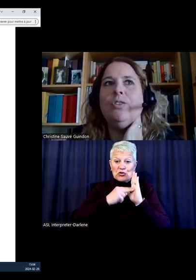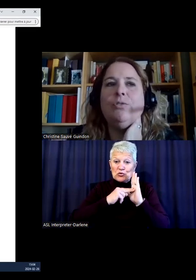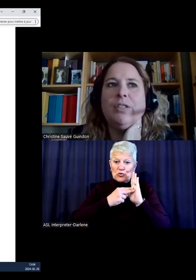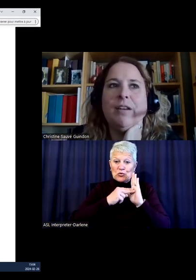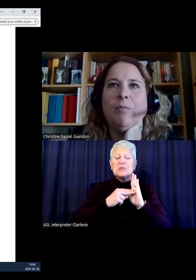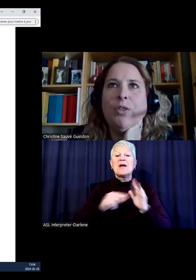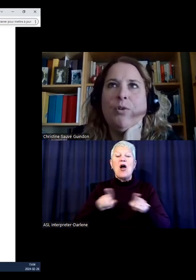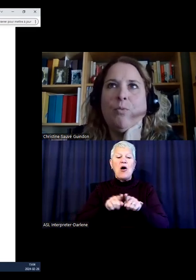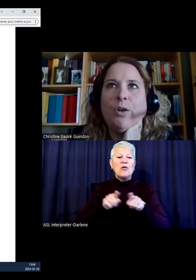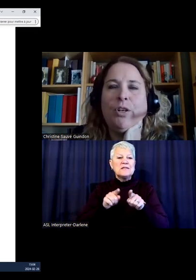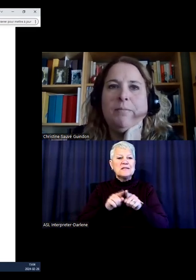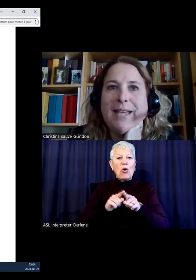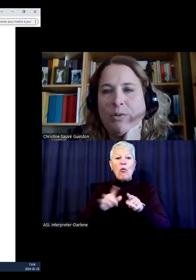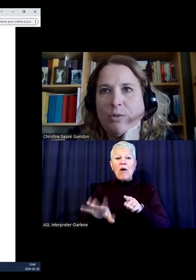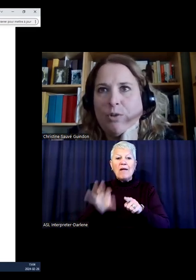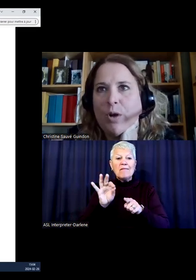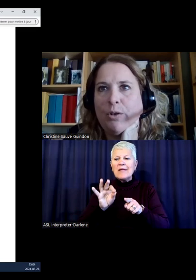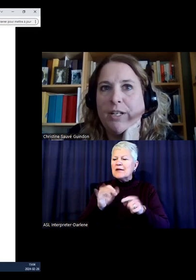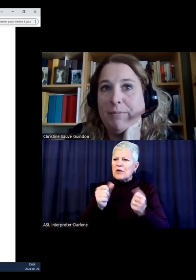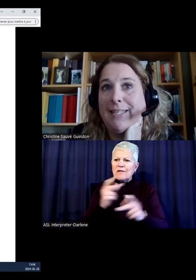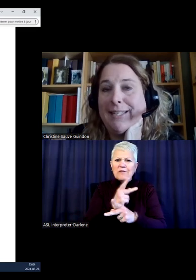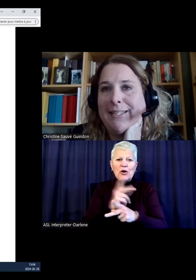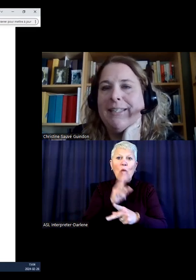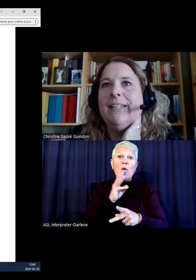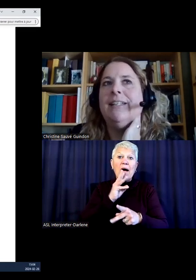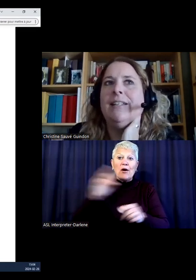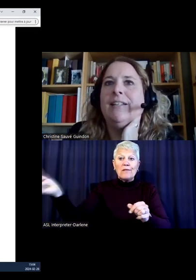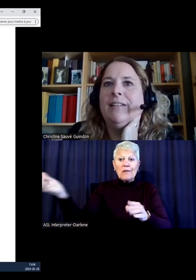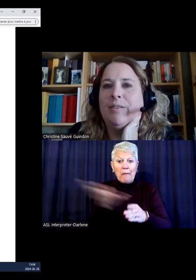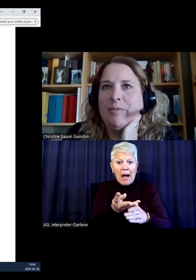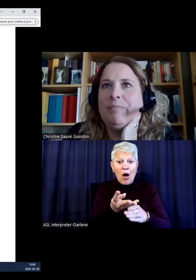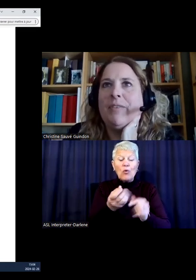And he's also discovering where the water comes out or the water comes in.